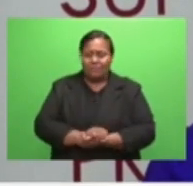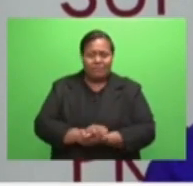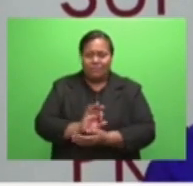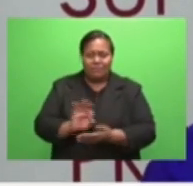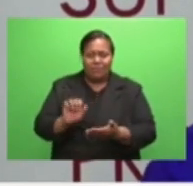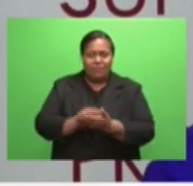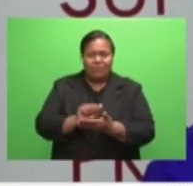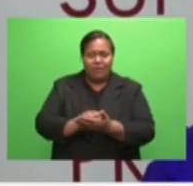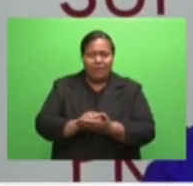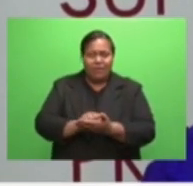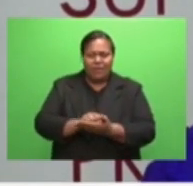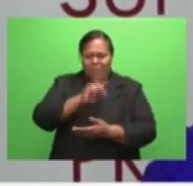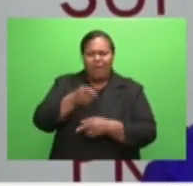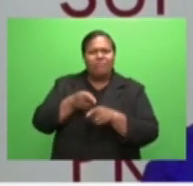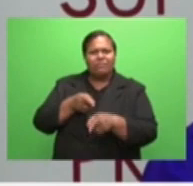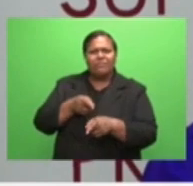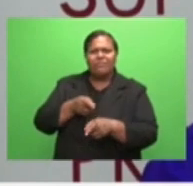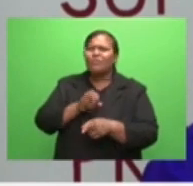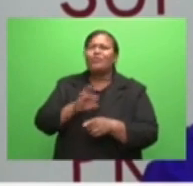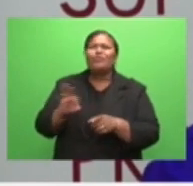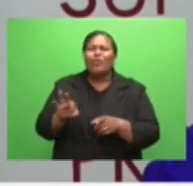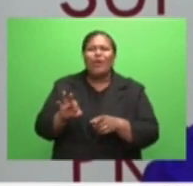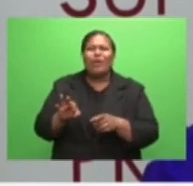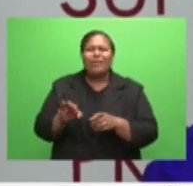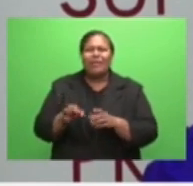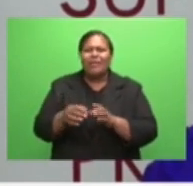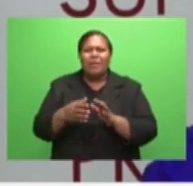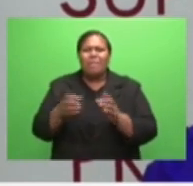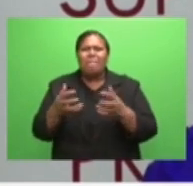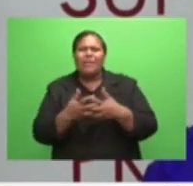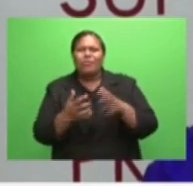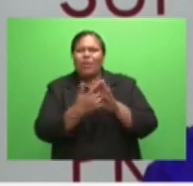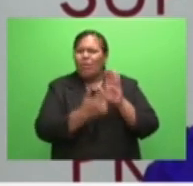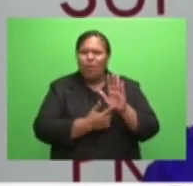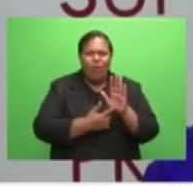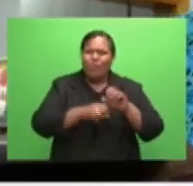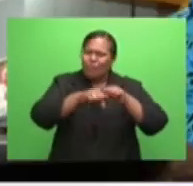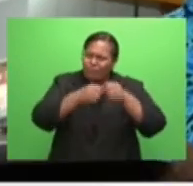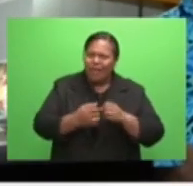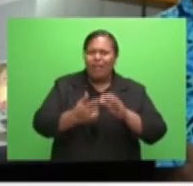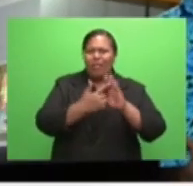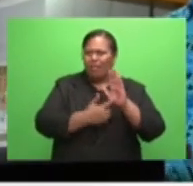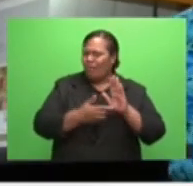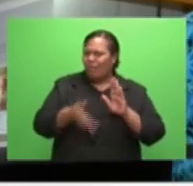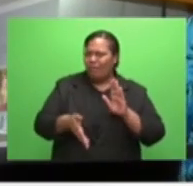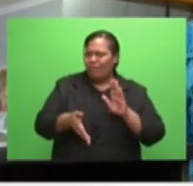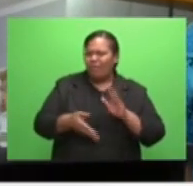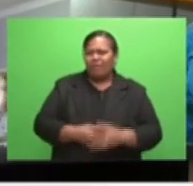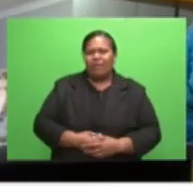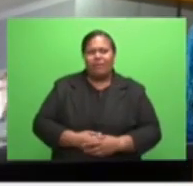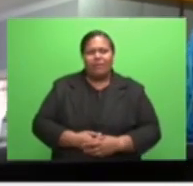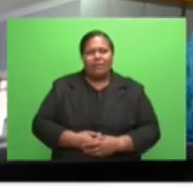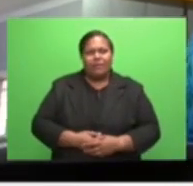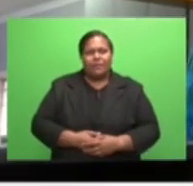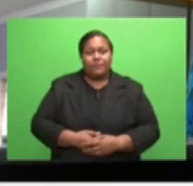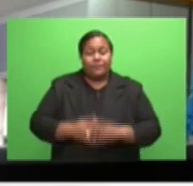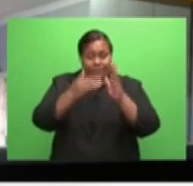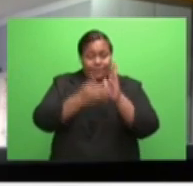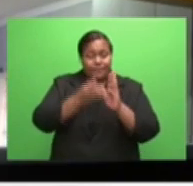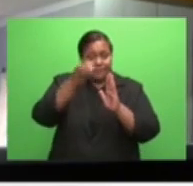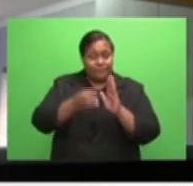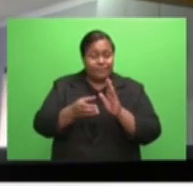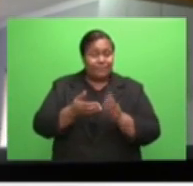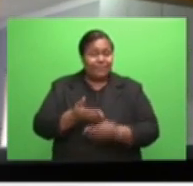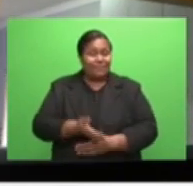Perhaps not knowing that it is illegal and infringing the Copyright Act at that. Chairman Eremasi Tamanisau says music